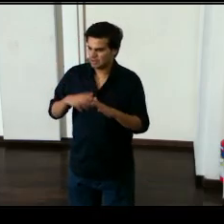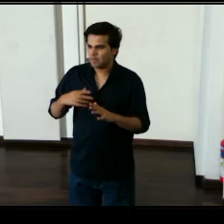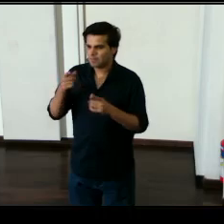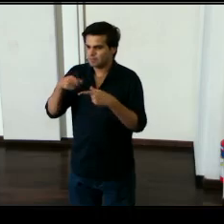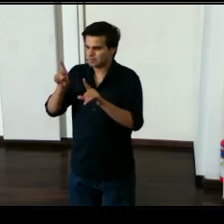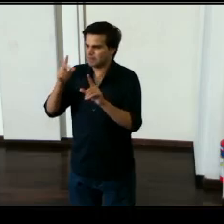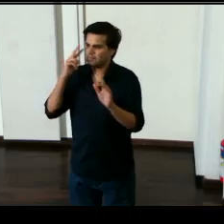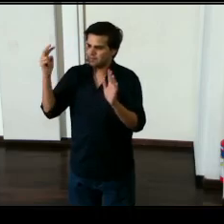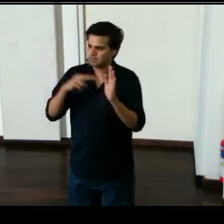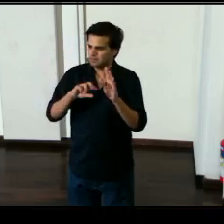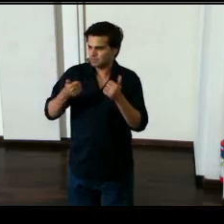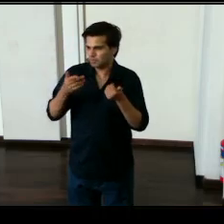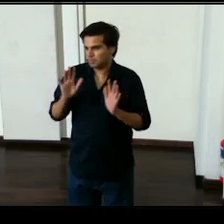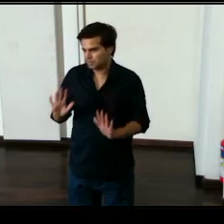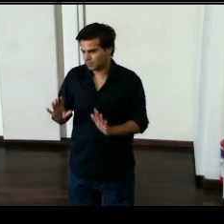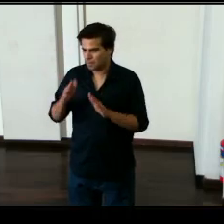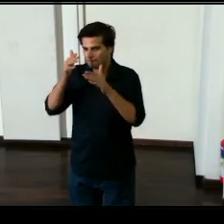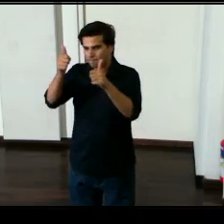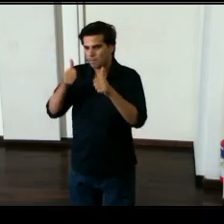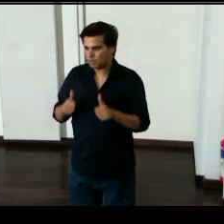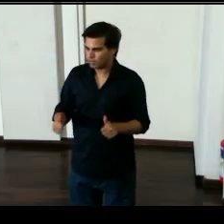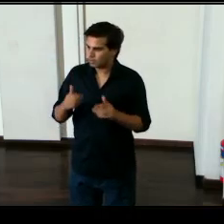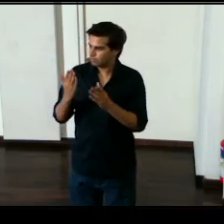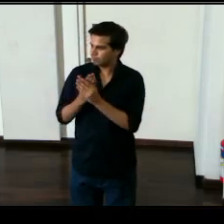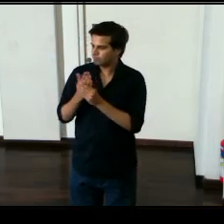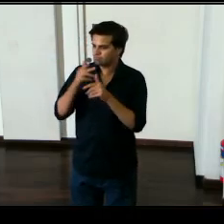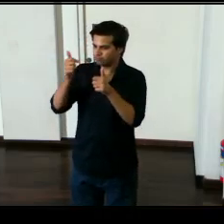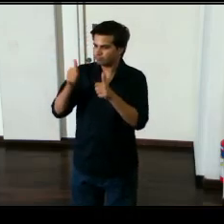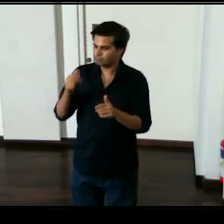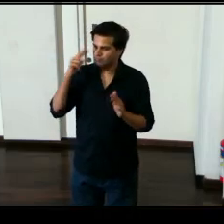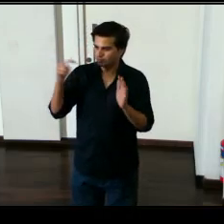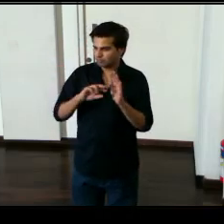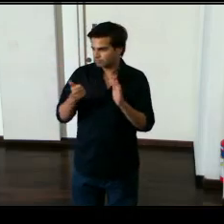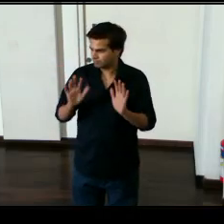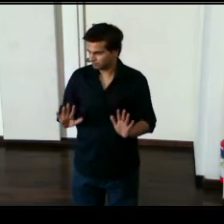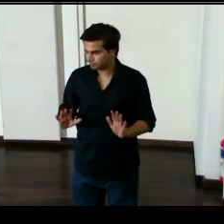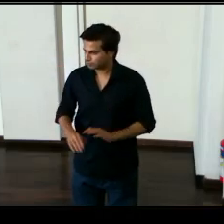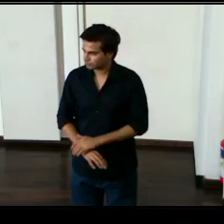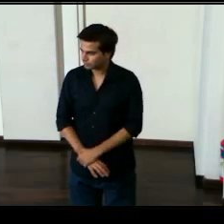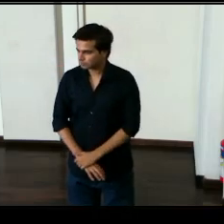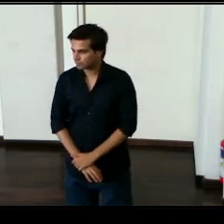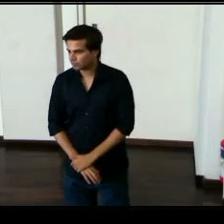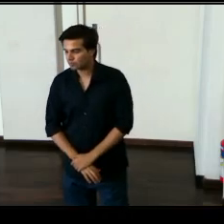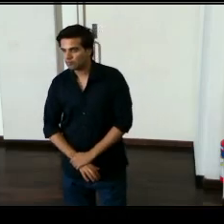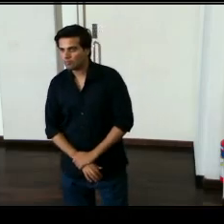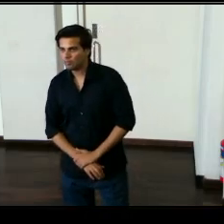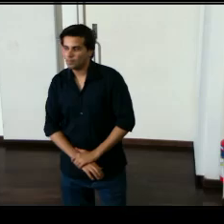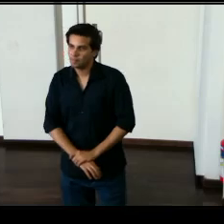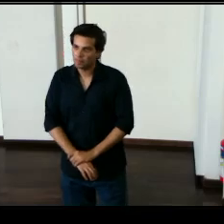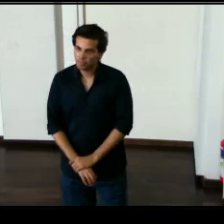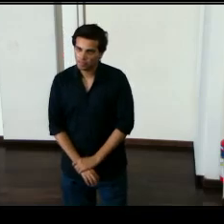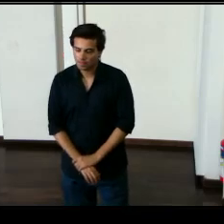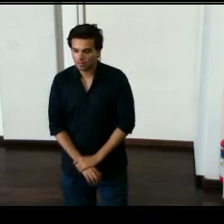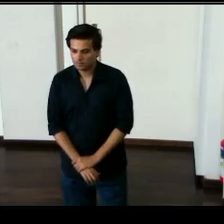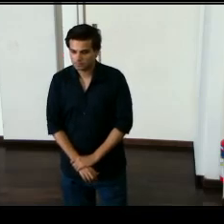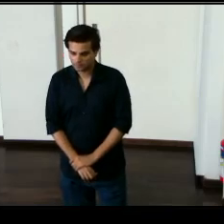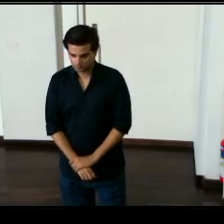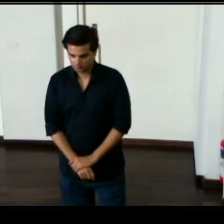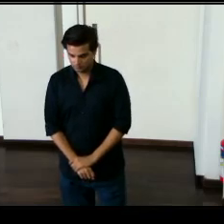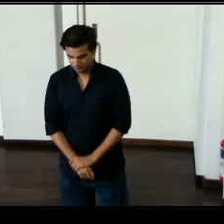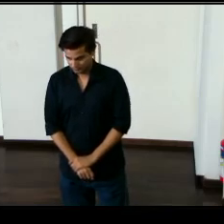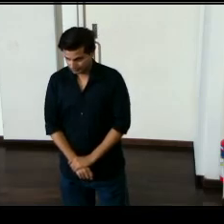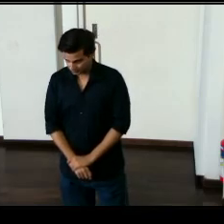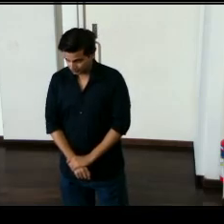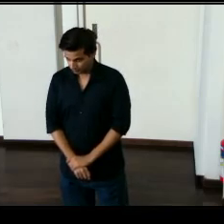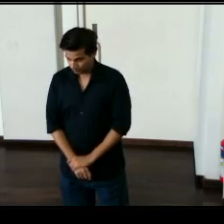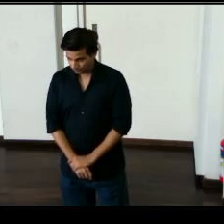the poster archive. At least, I think 80% of you